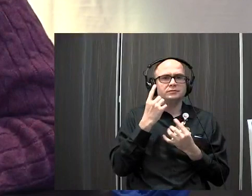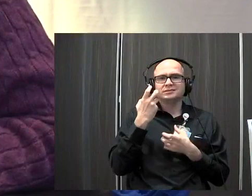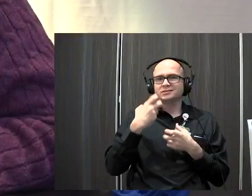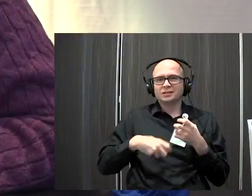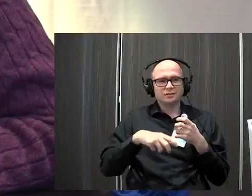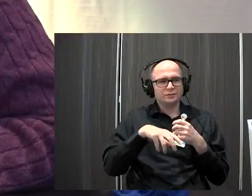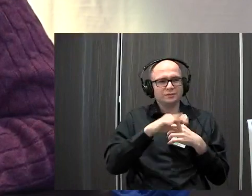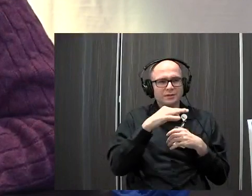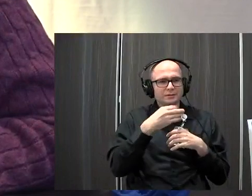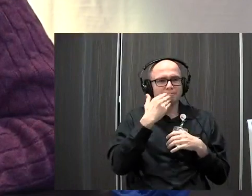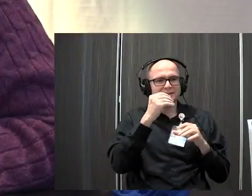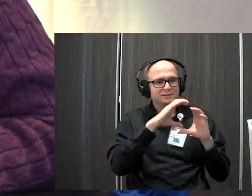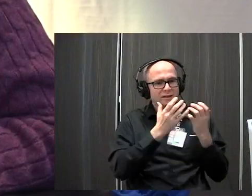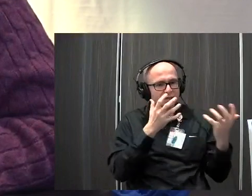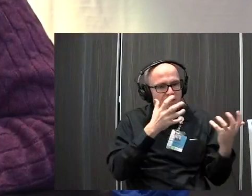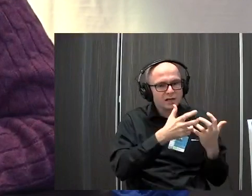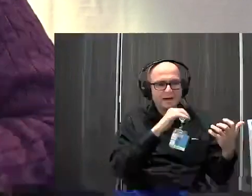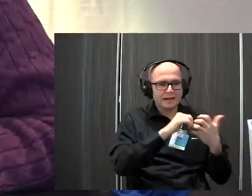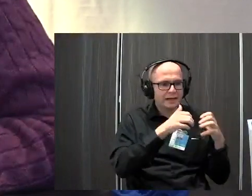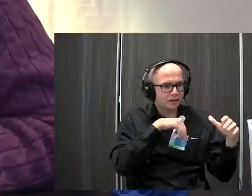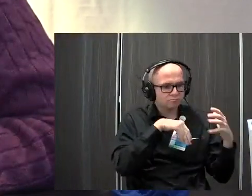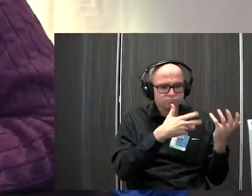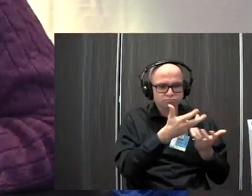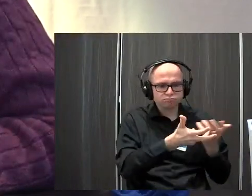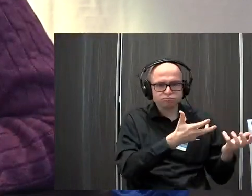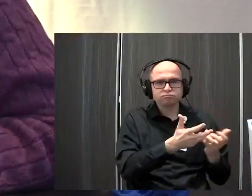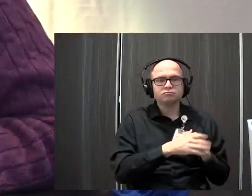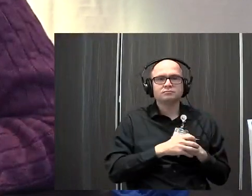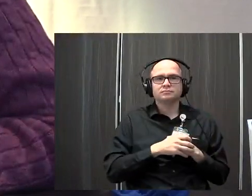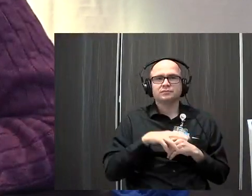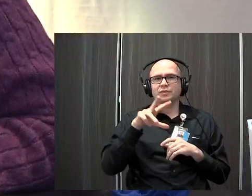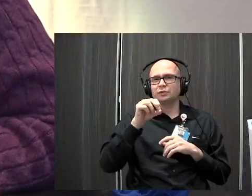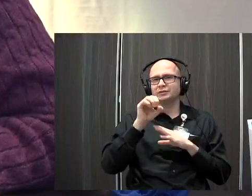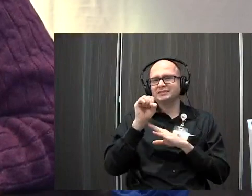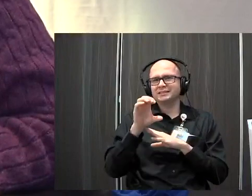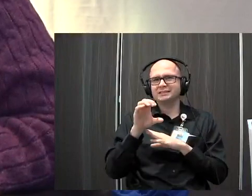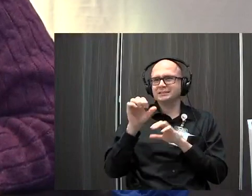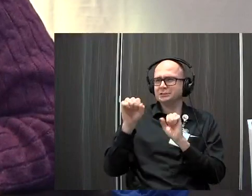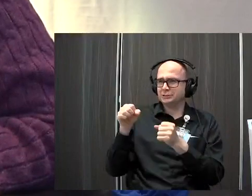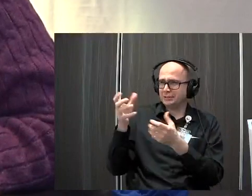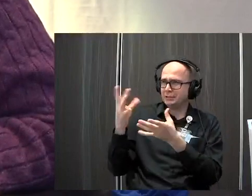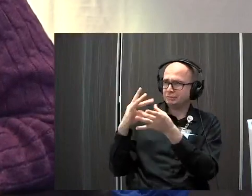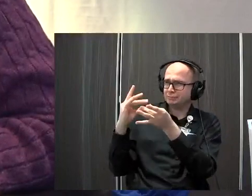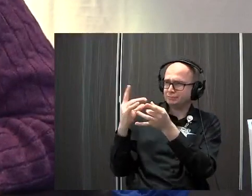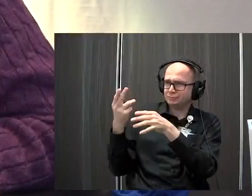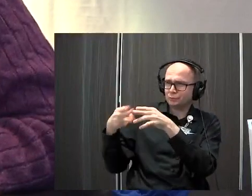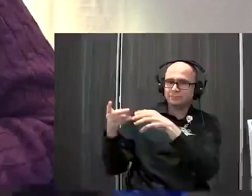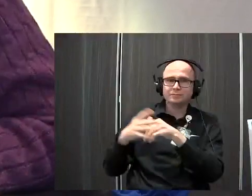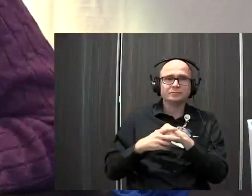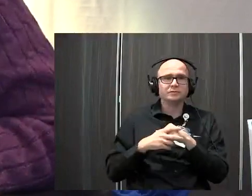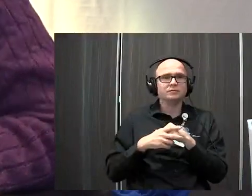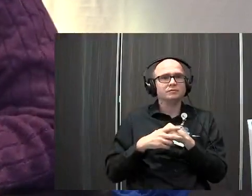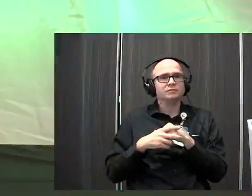best classroom placement and the best way to navigate that. We have probably 30 seconds left. Can you do a soundbite on that?